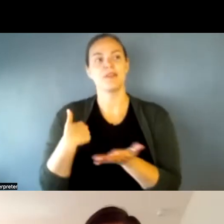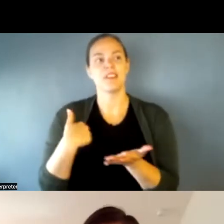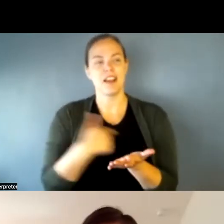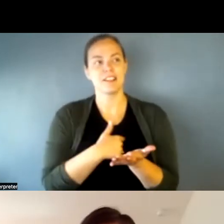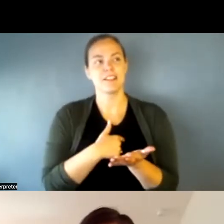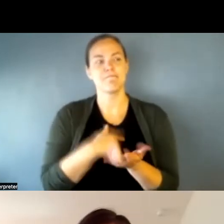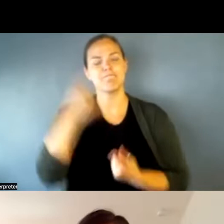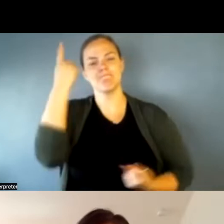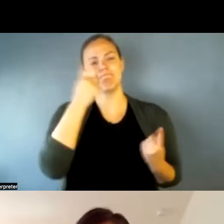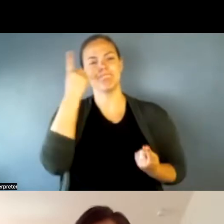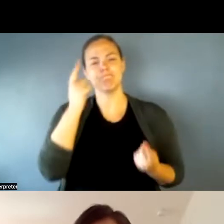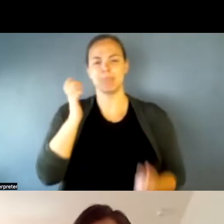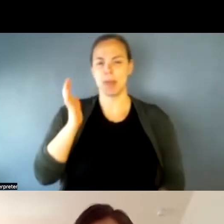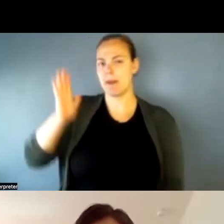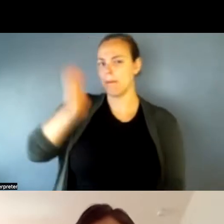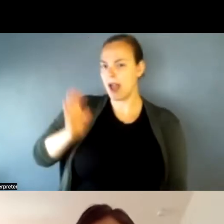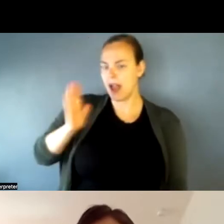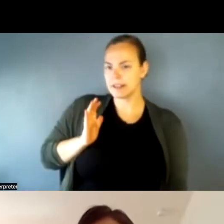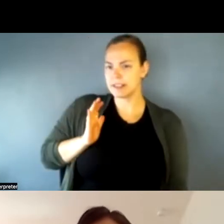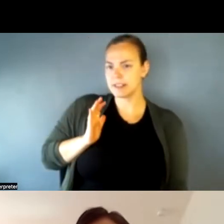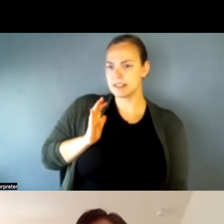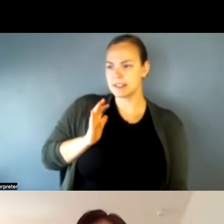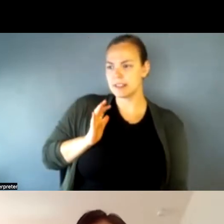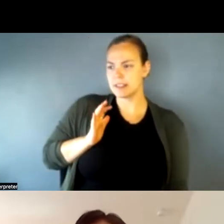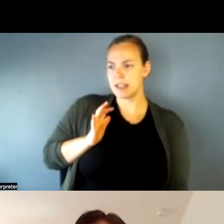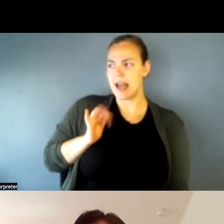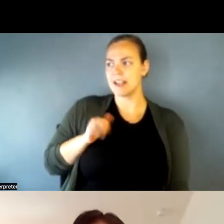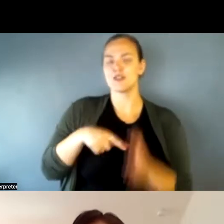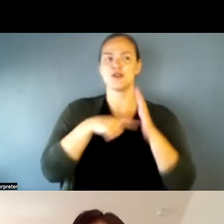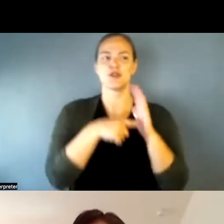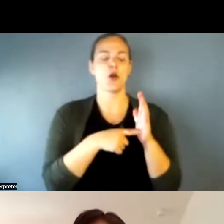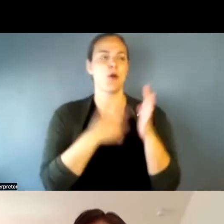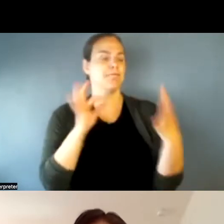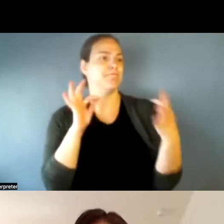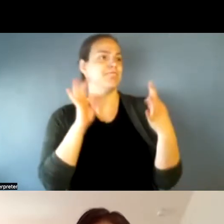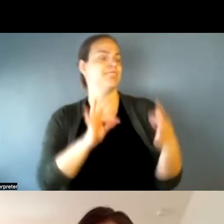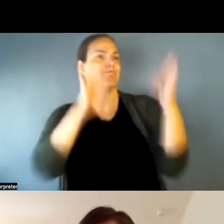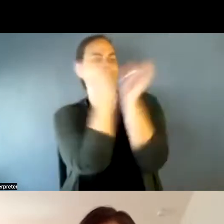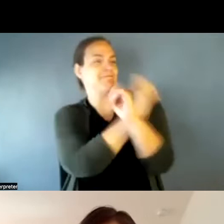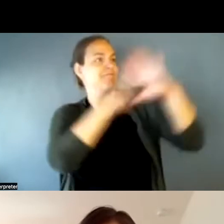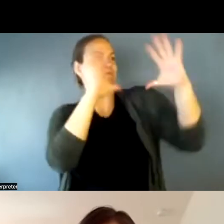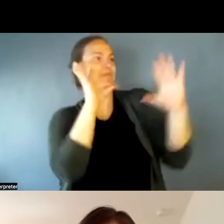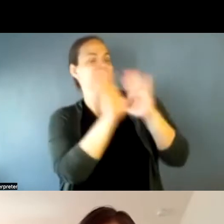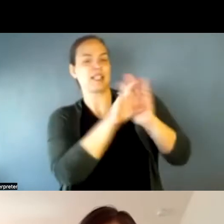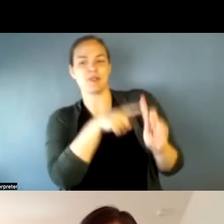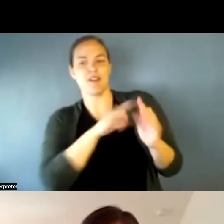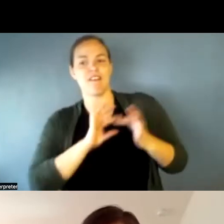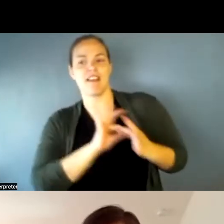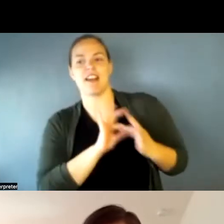think about that past and look at a certain idealized image of what that